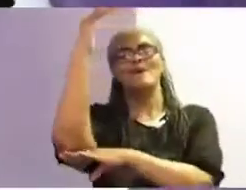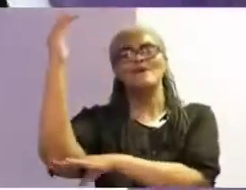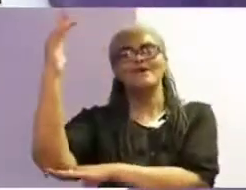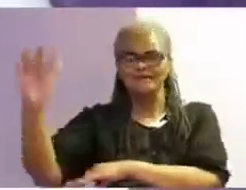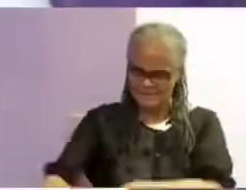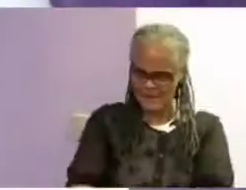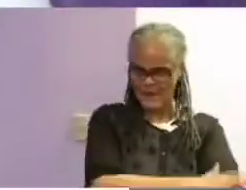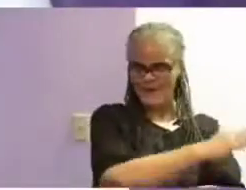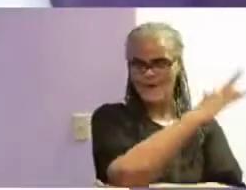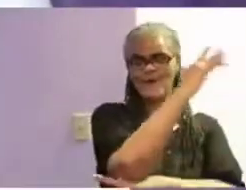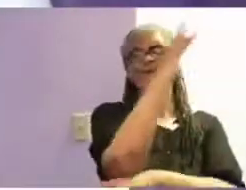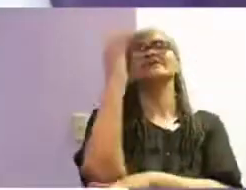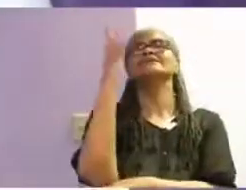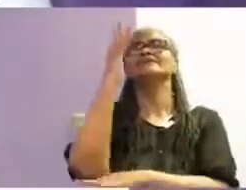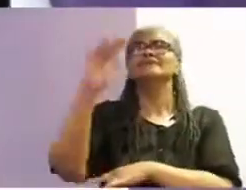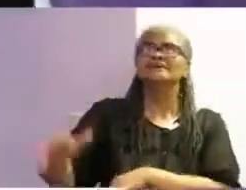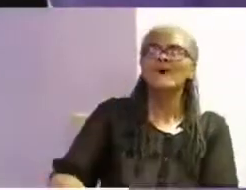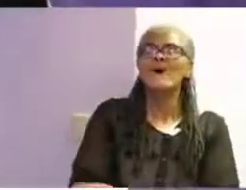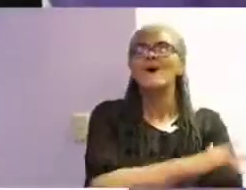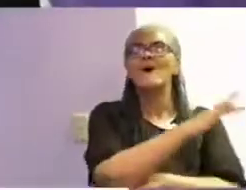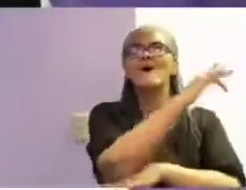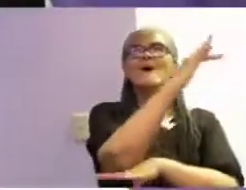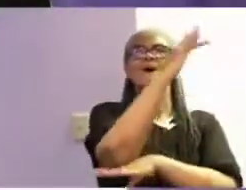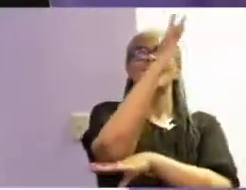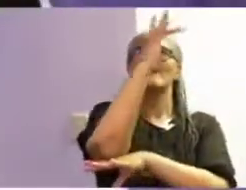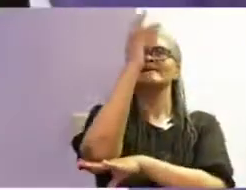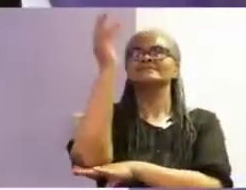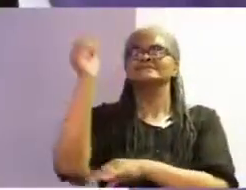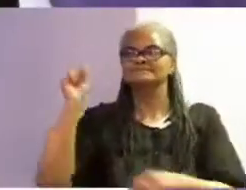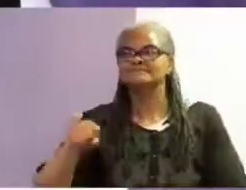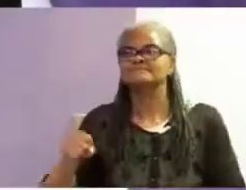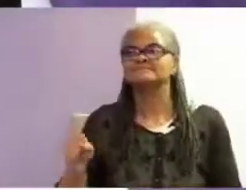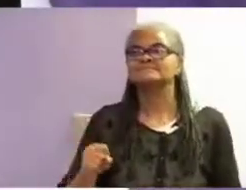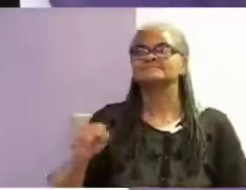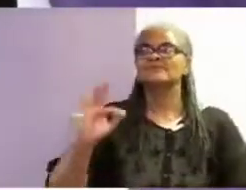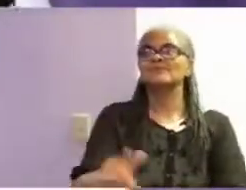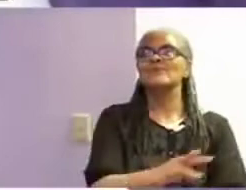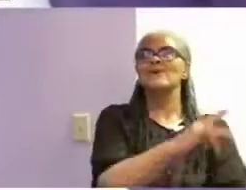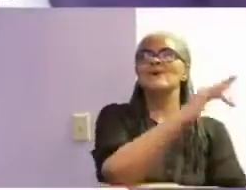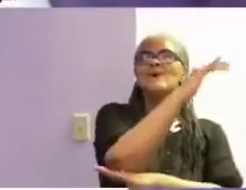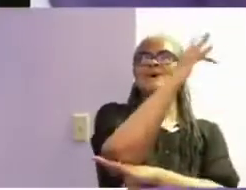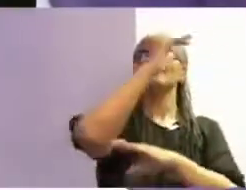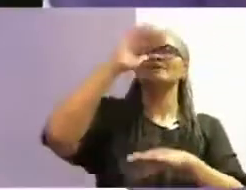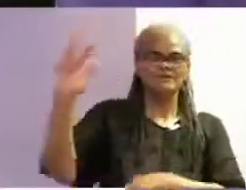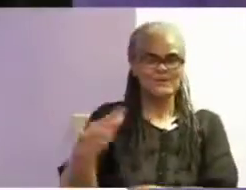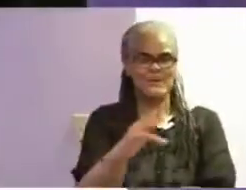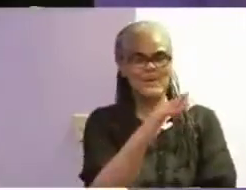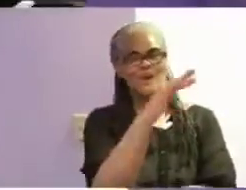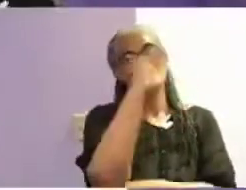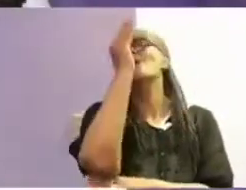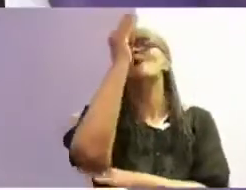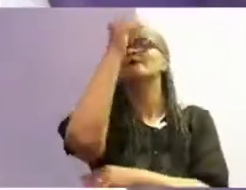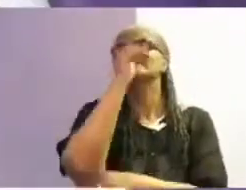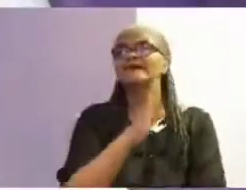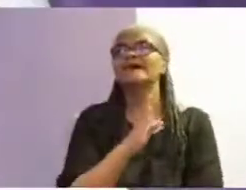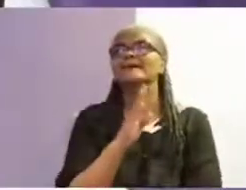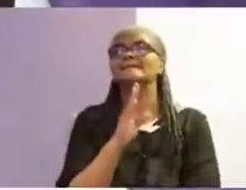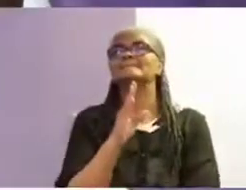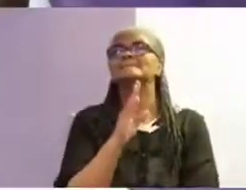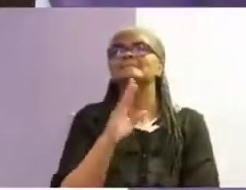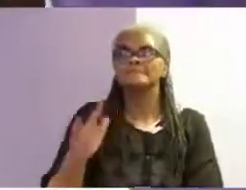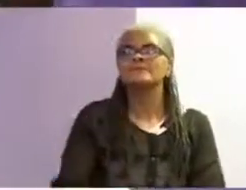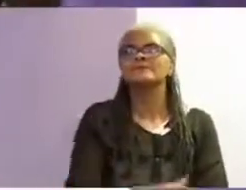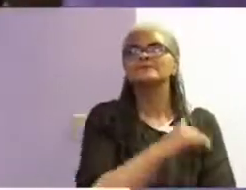Yes, yes, yes. Shout glory. Glory to God. As we